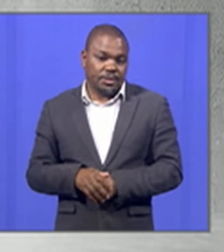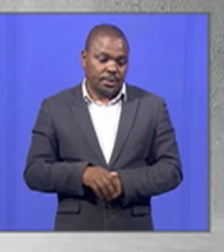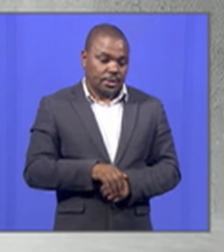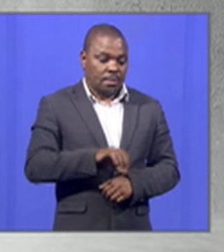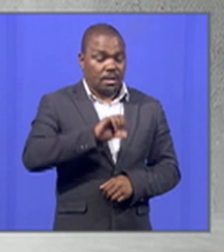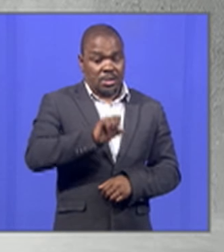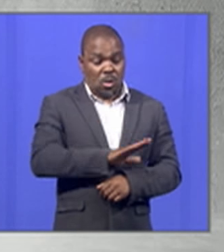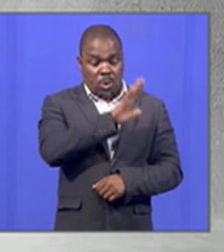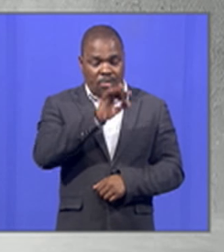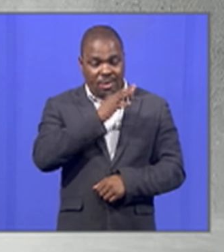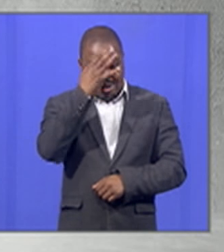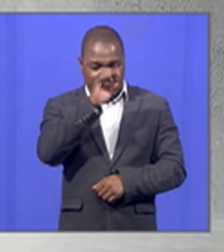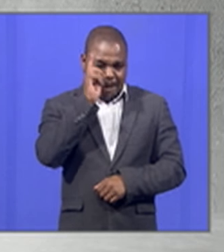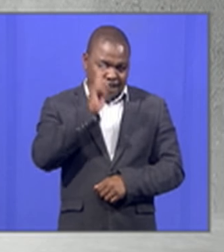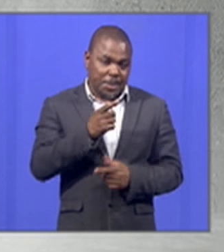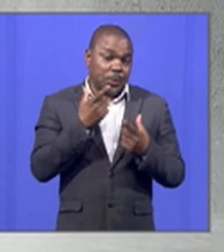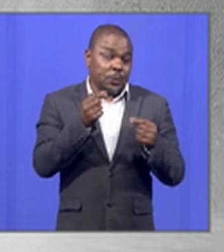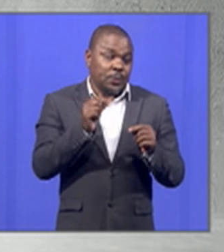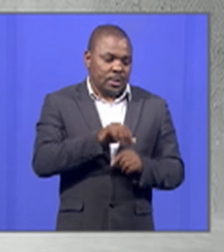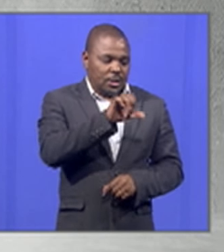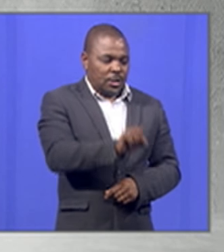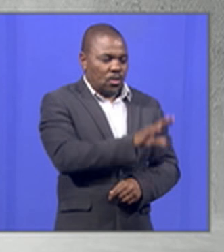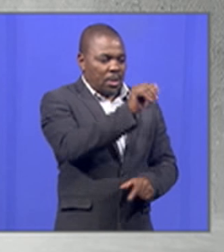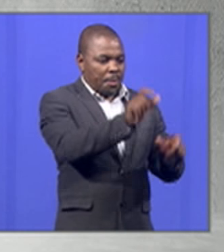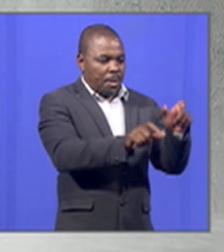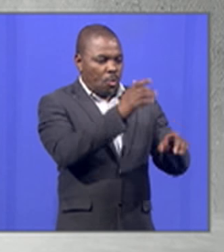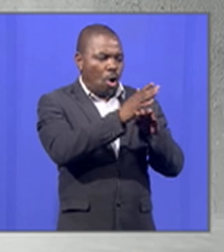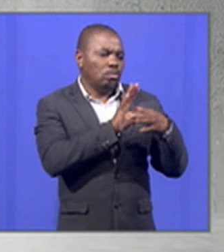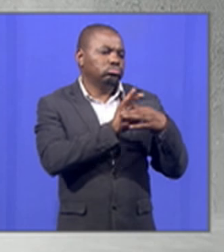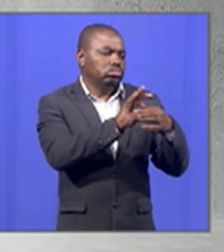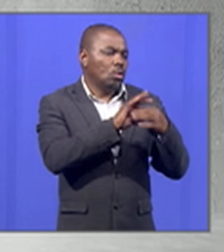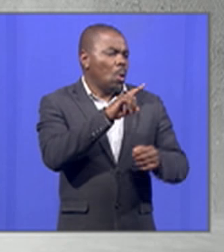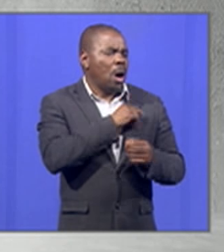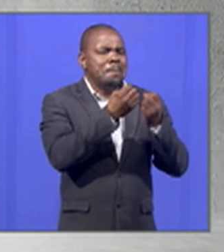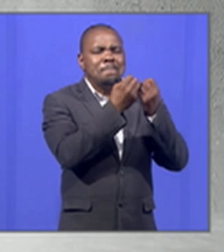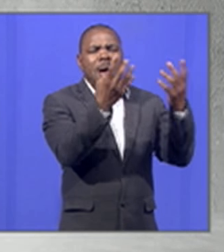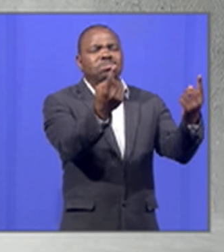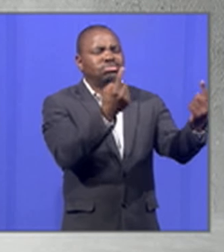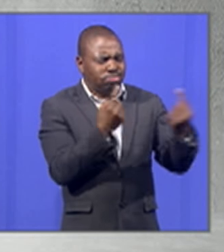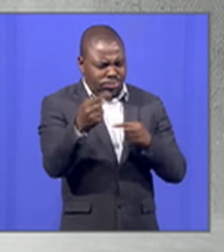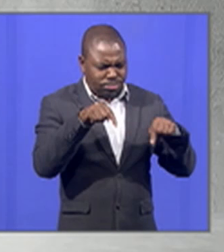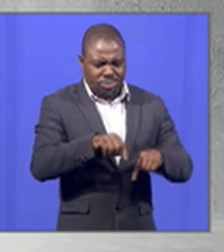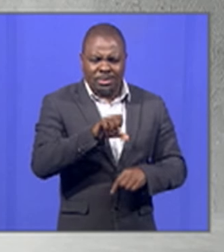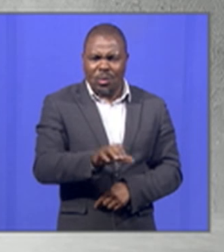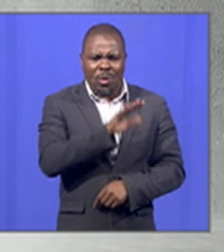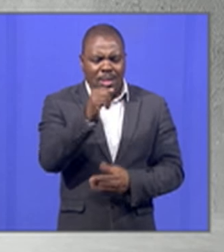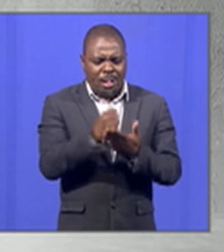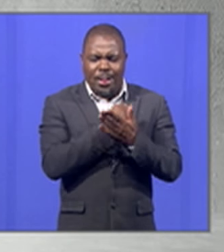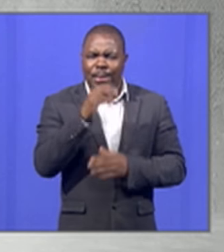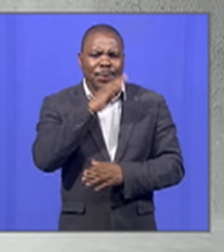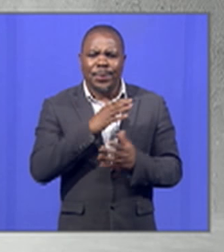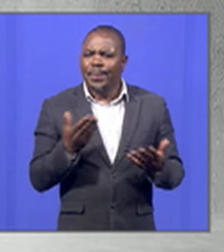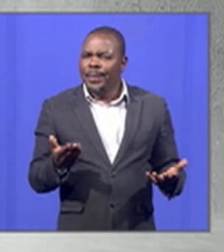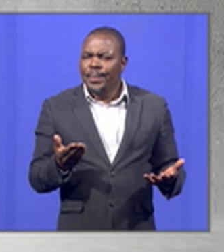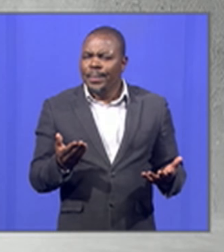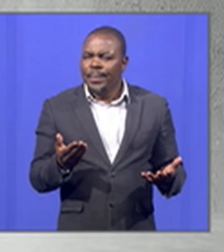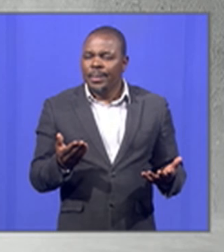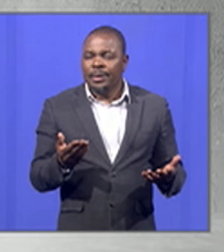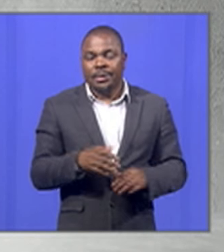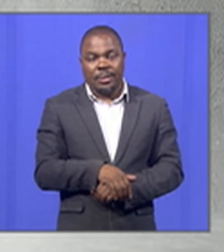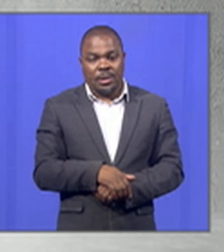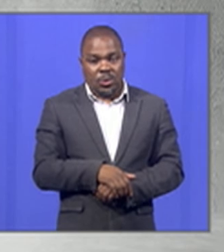tshwanela ke gore o thušane le badudi ba naga Afrika Borwa gore bafaladi ba batletše ka mo naga rena Afrika Borwa fela ba sene mangwalo le maswanedi go ba ka mo naga rena